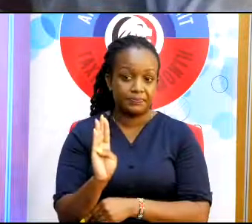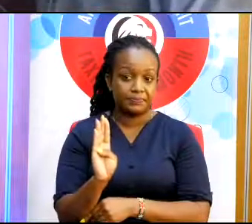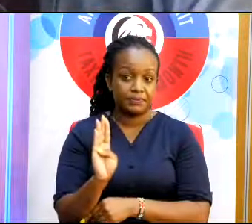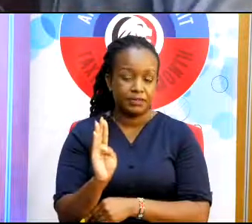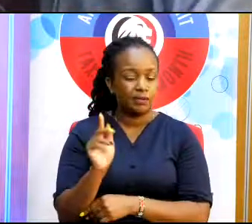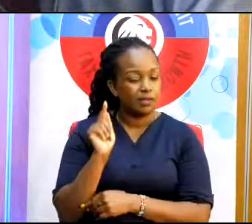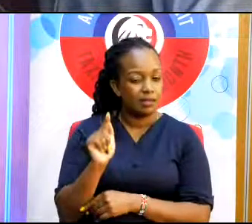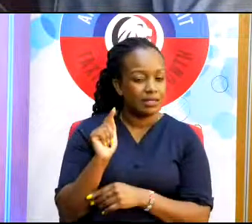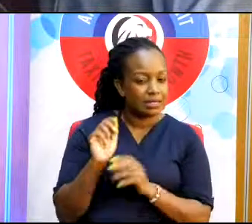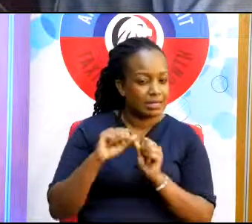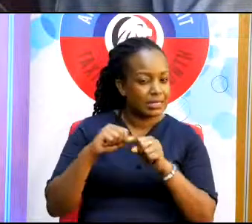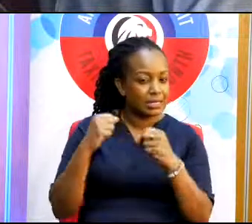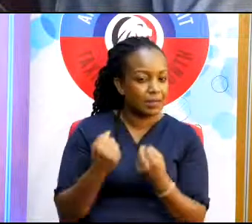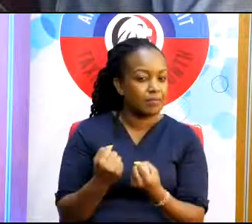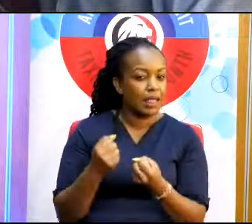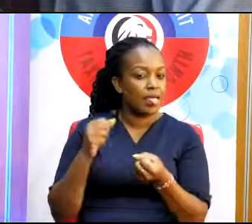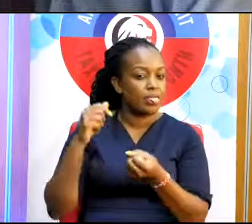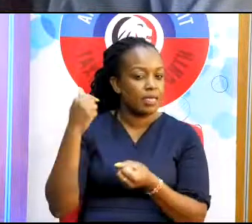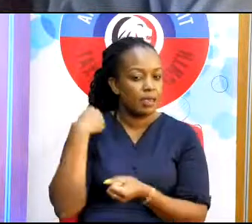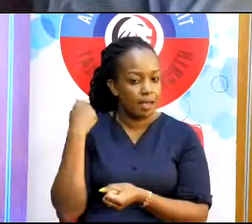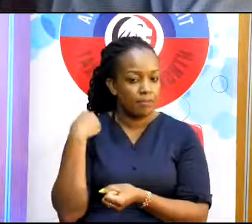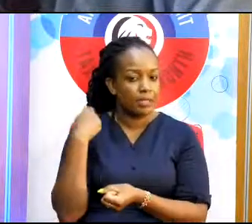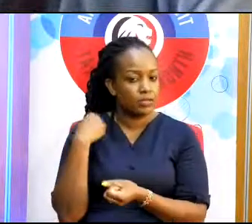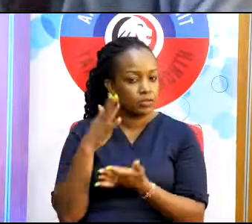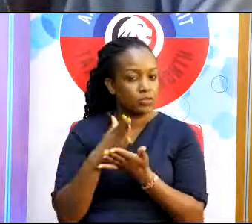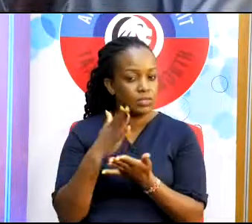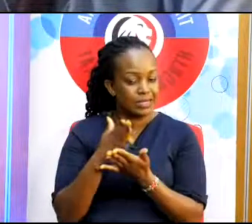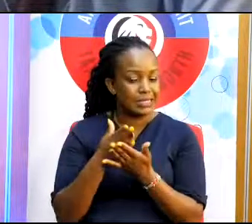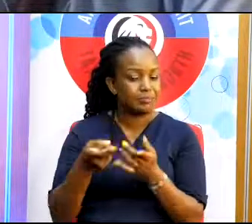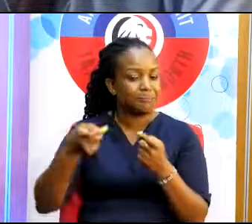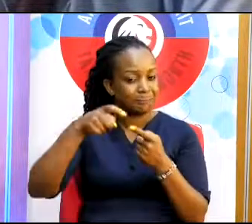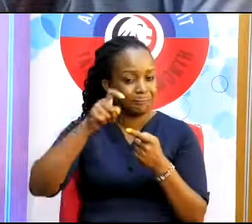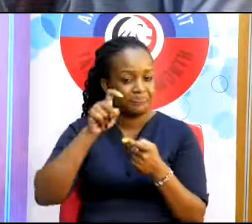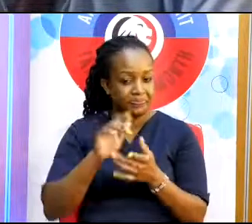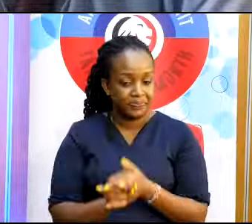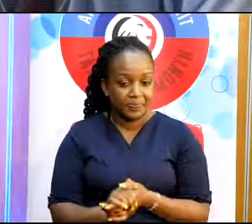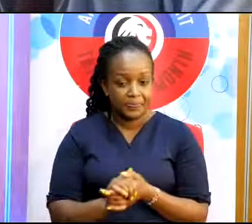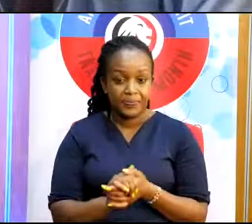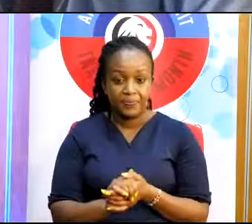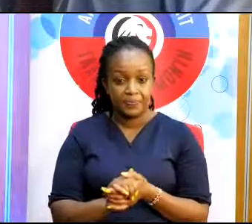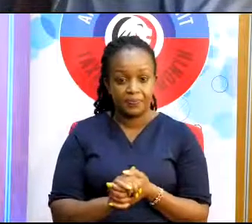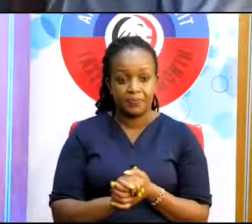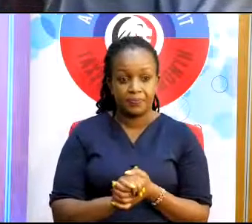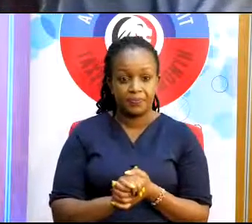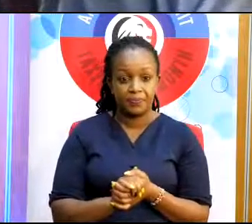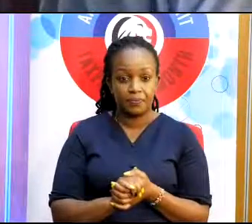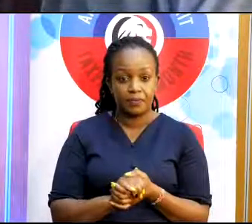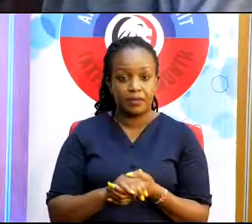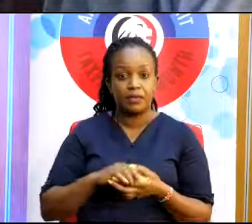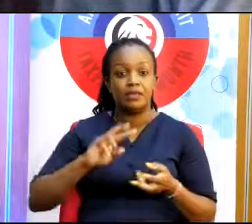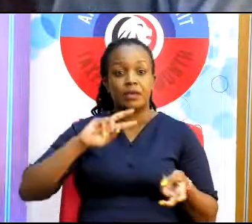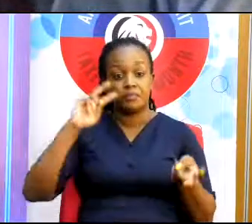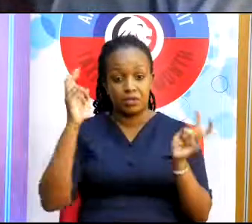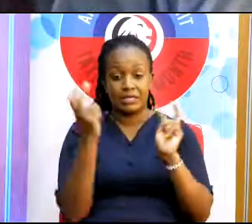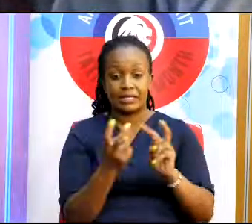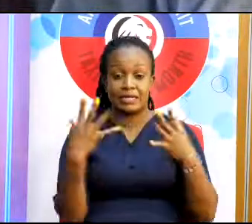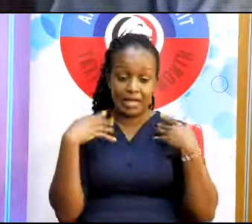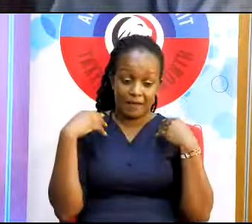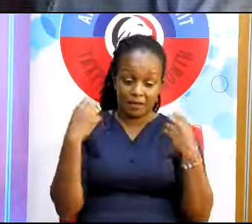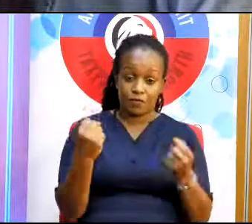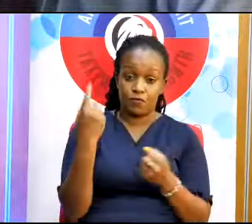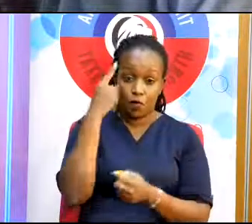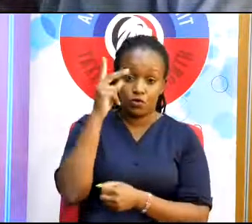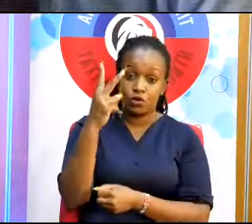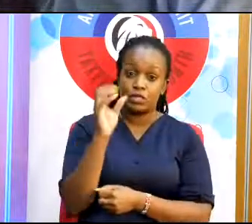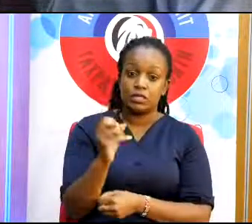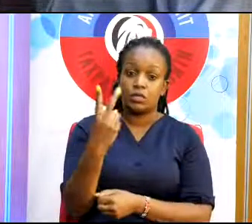the numbers, colleagues and esteemed colleagues and ladies and gentlemen. The projected recovery for 2021